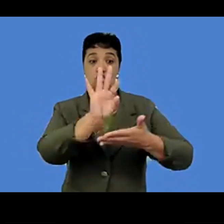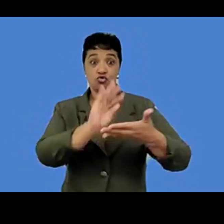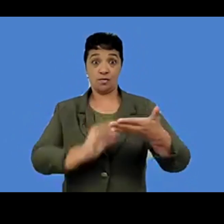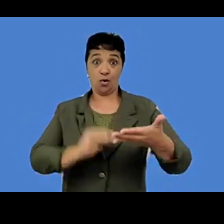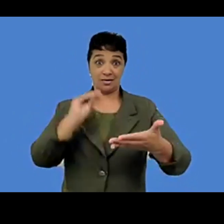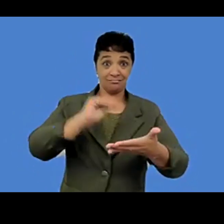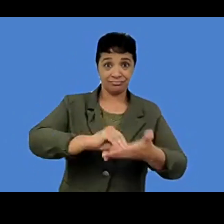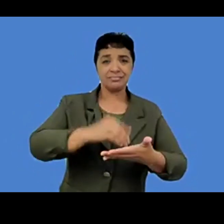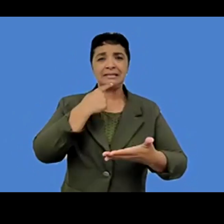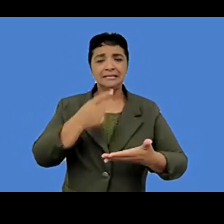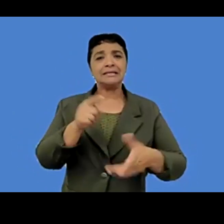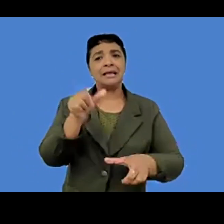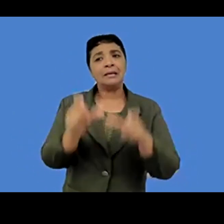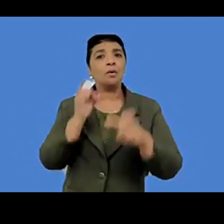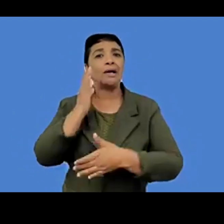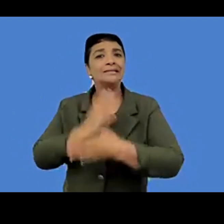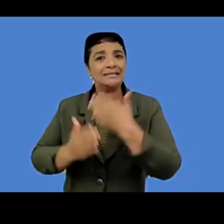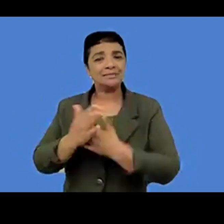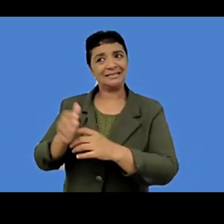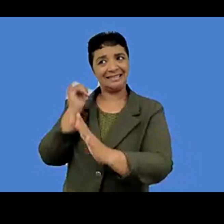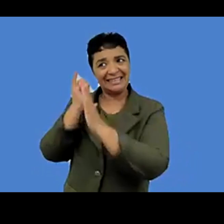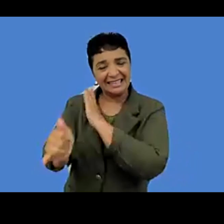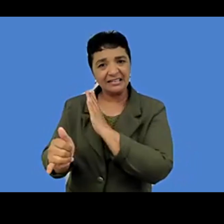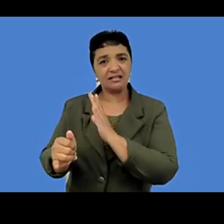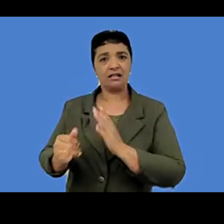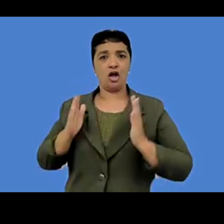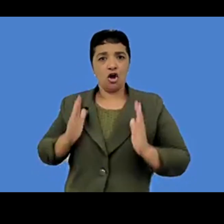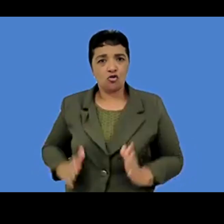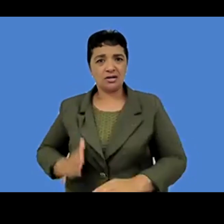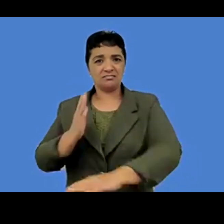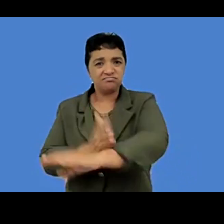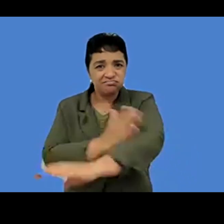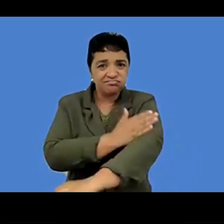killings, mutilation of body parts, grave